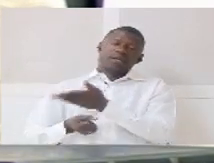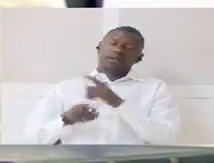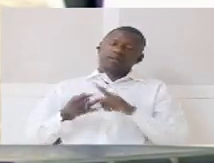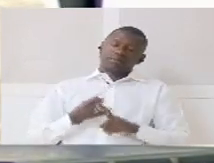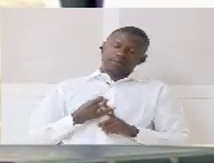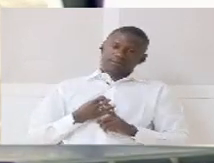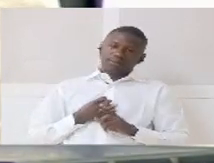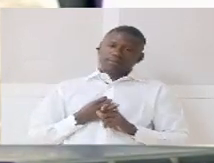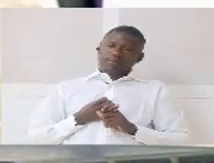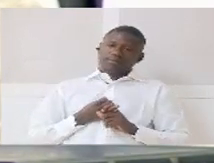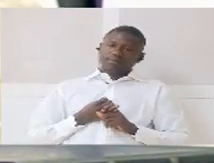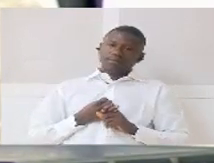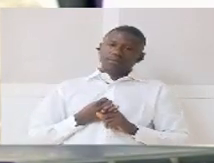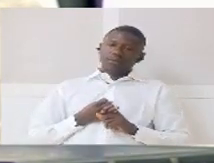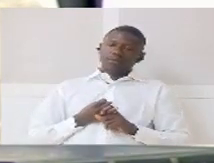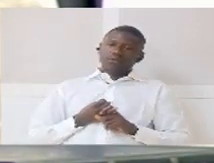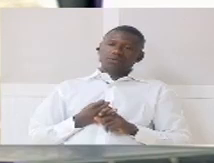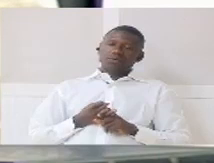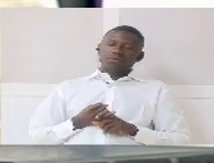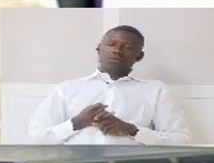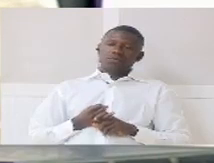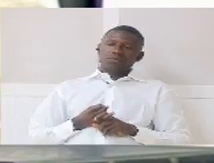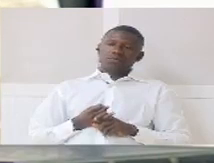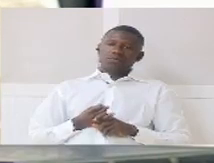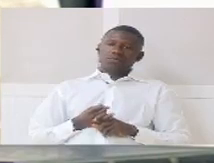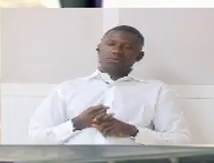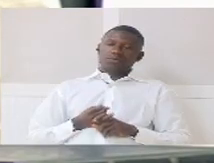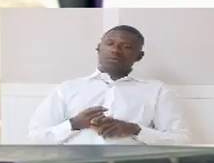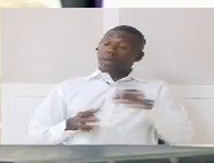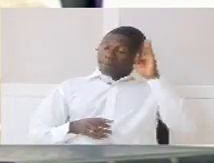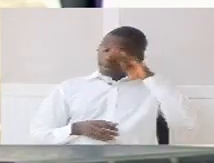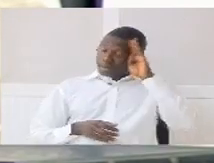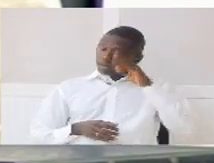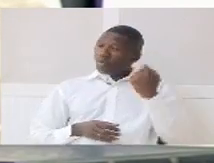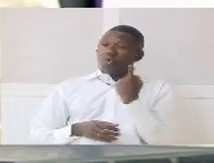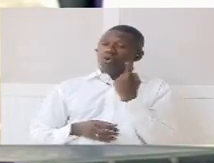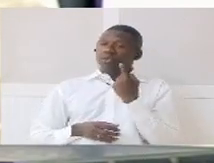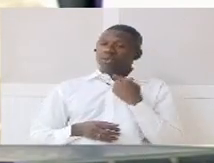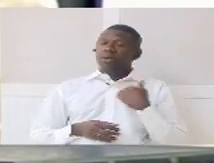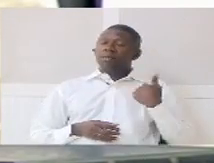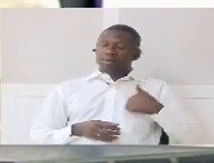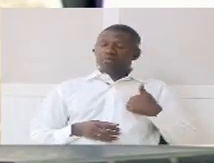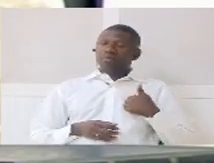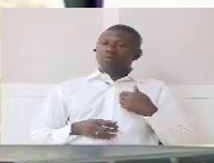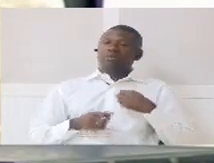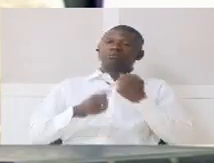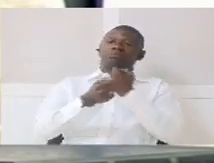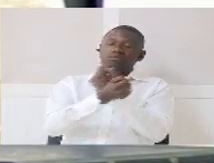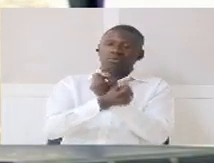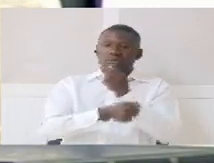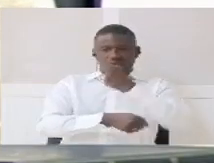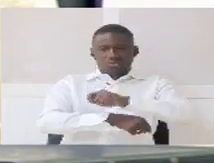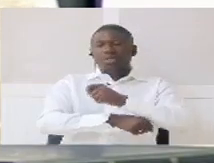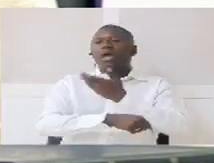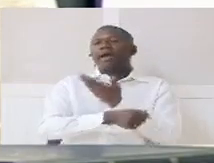akake only convicts lek. The pardon is only for the convicted prisoners because you remind already wali ela fet lon in a time of going to court